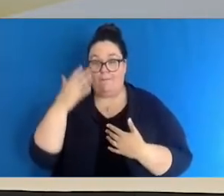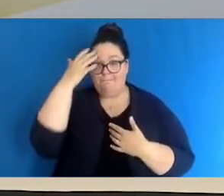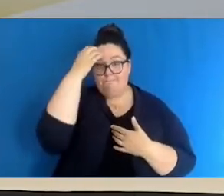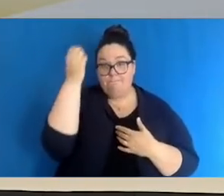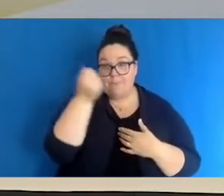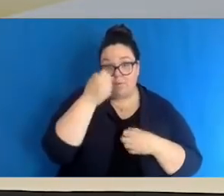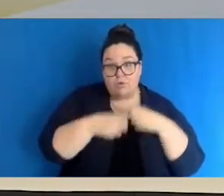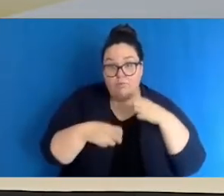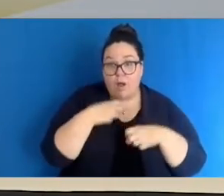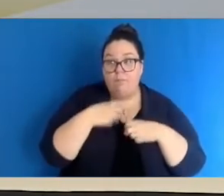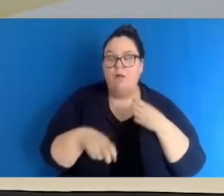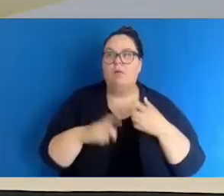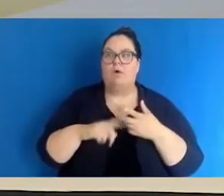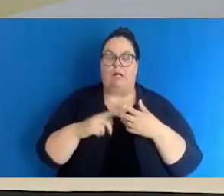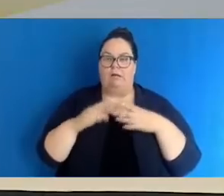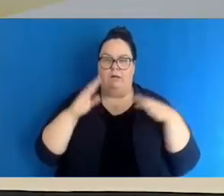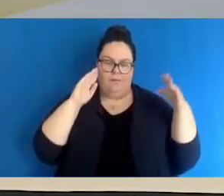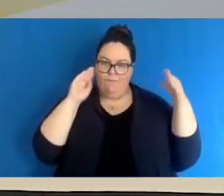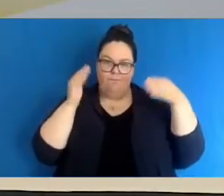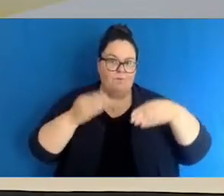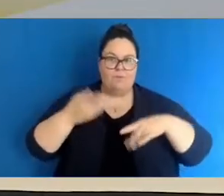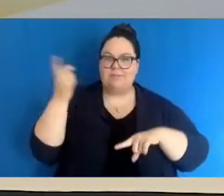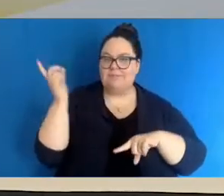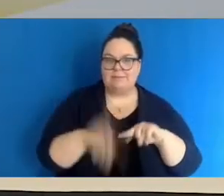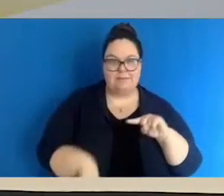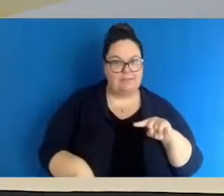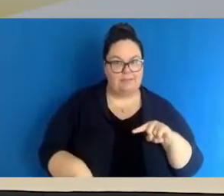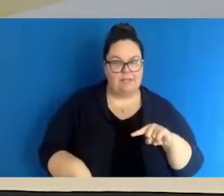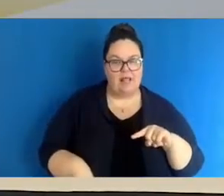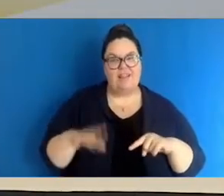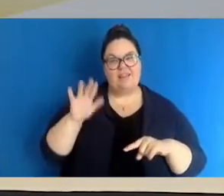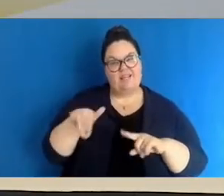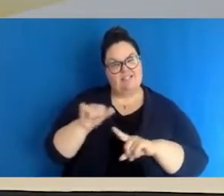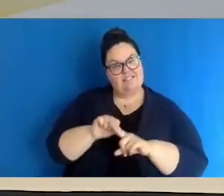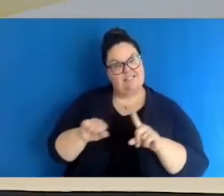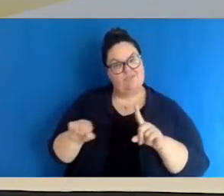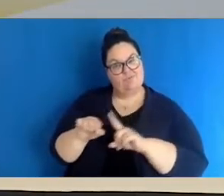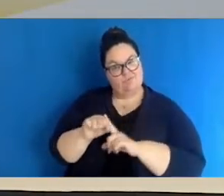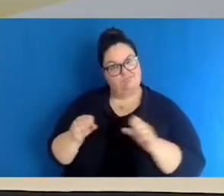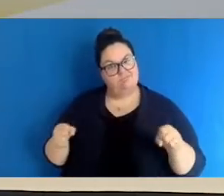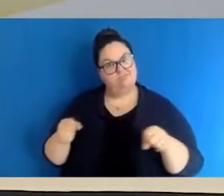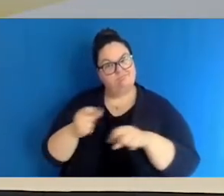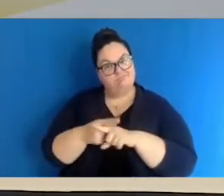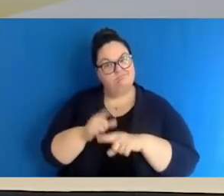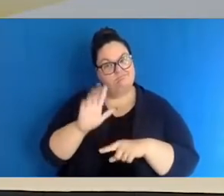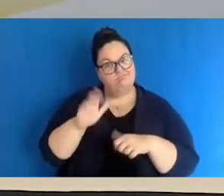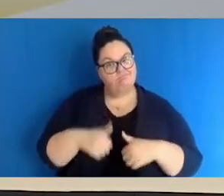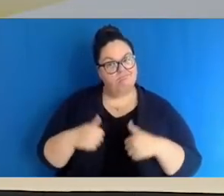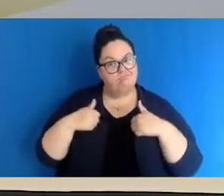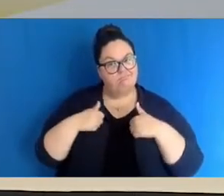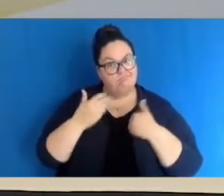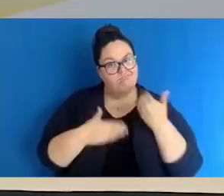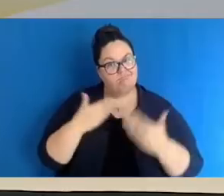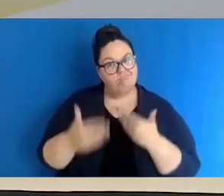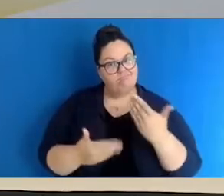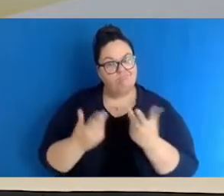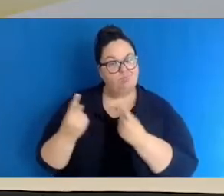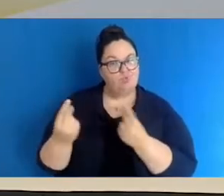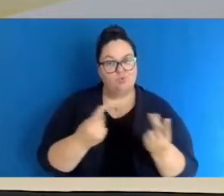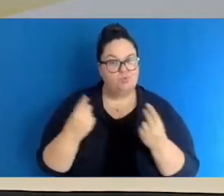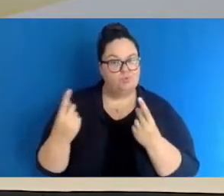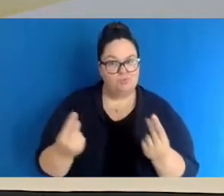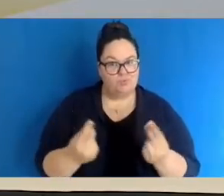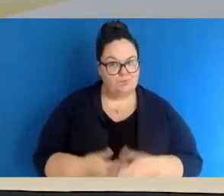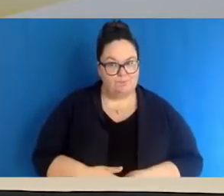and difficulty concentrating. Very often, this condition interferes with the ability of the individual to carry out their everyday